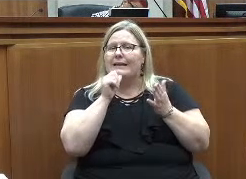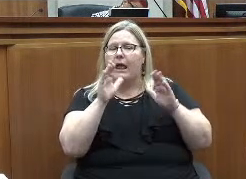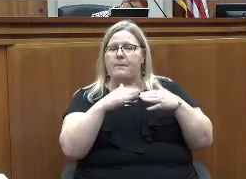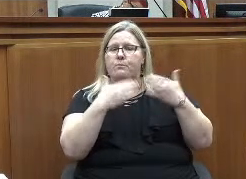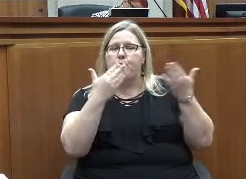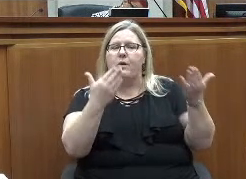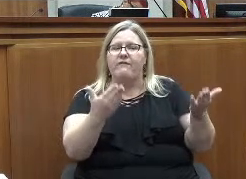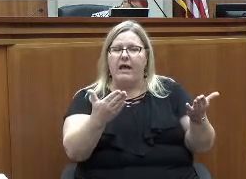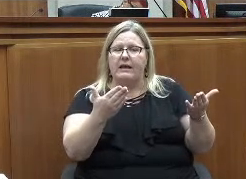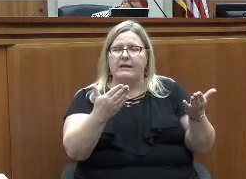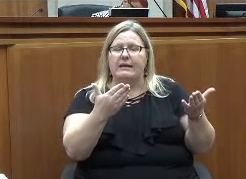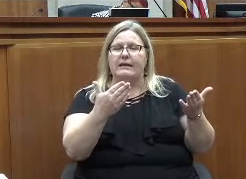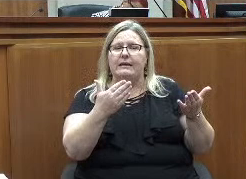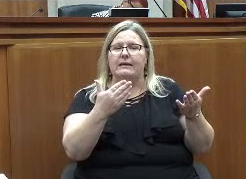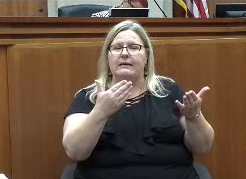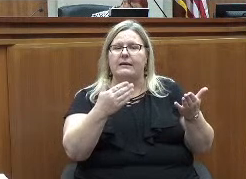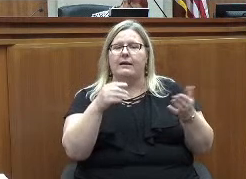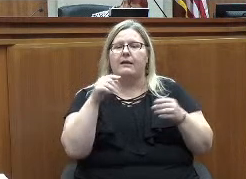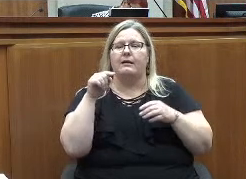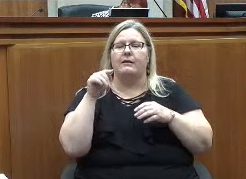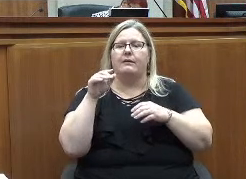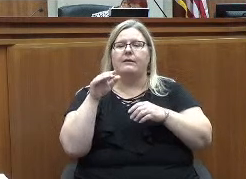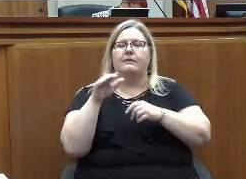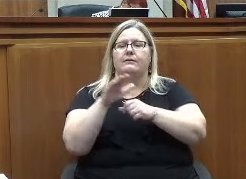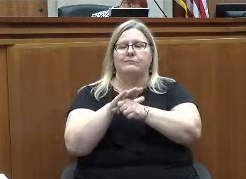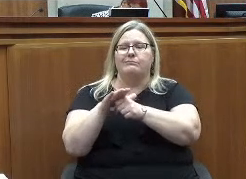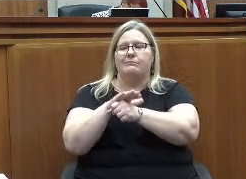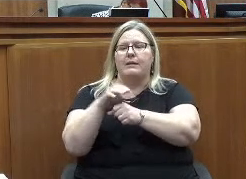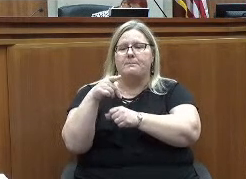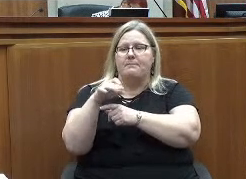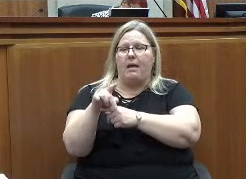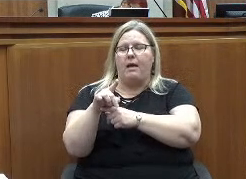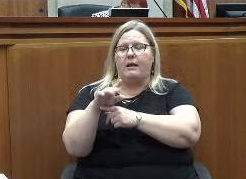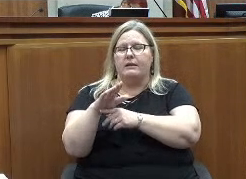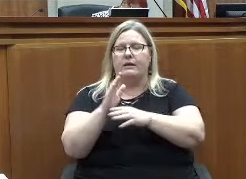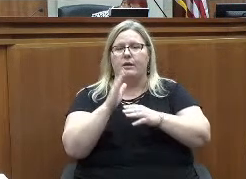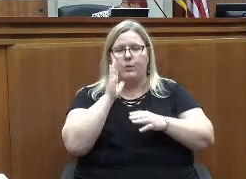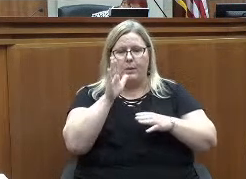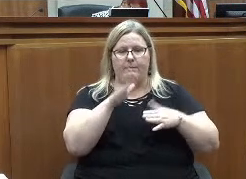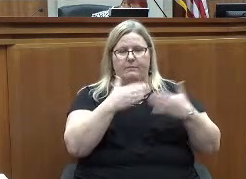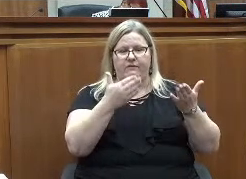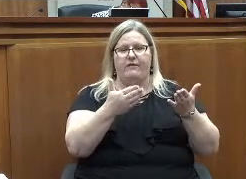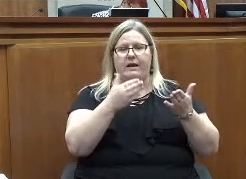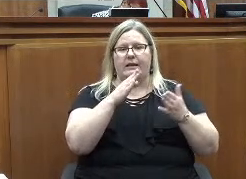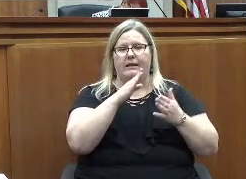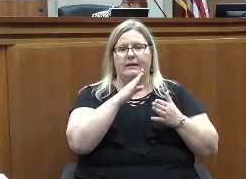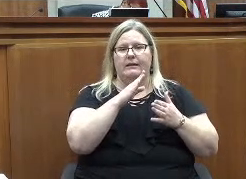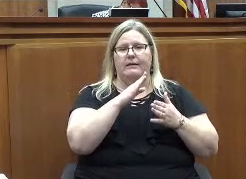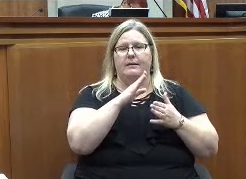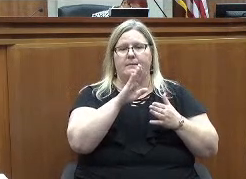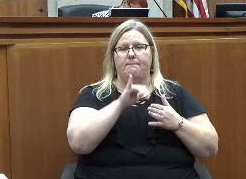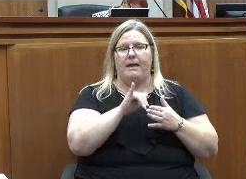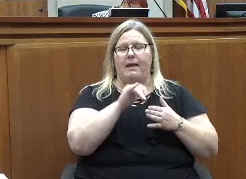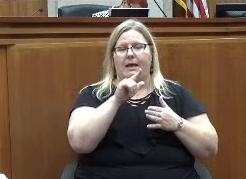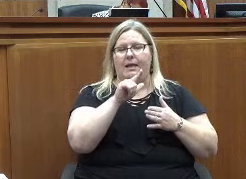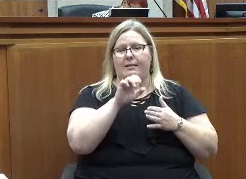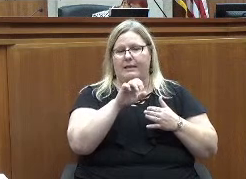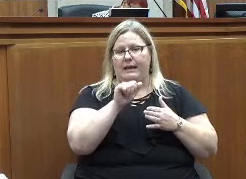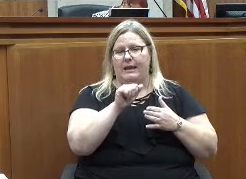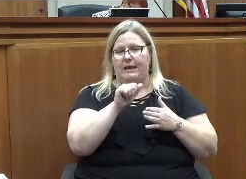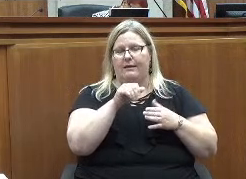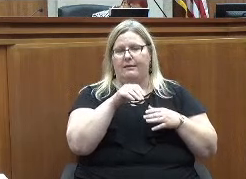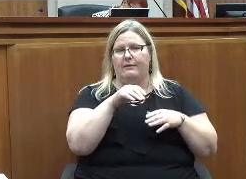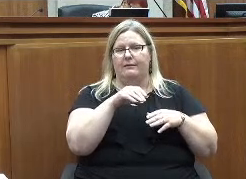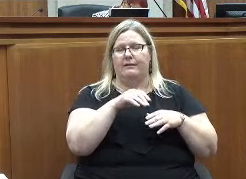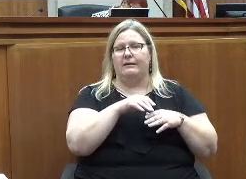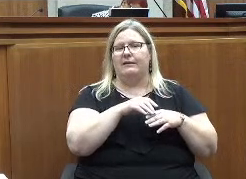provided at the pod site will be provided by the LEA in an